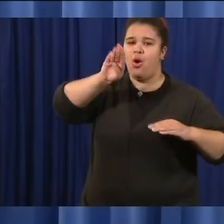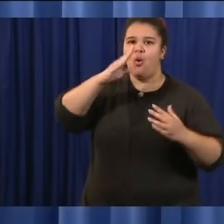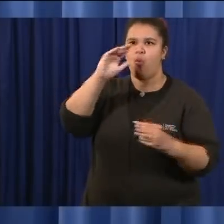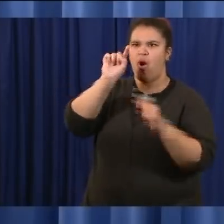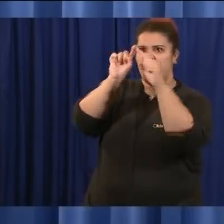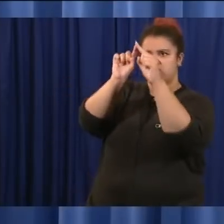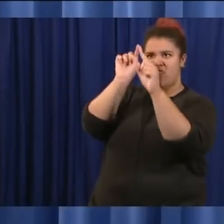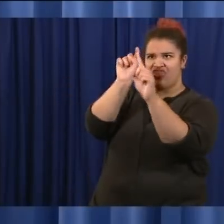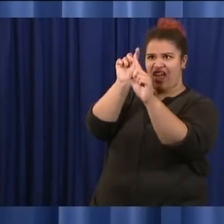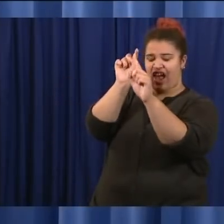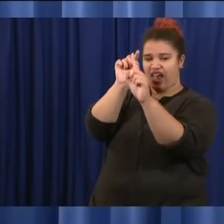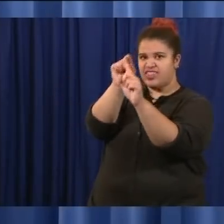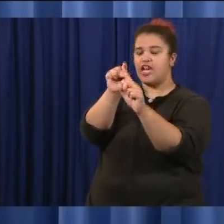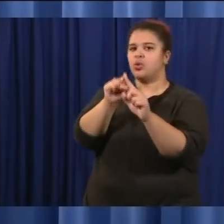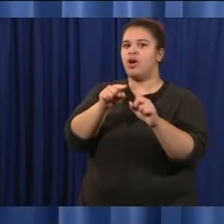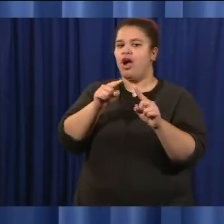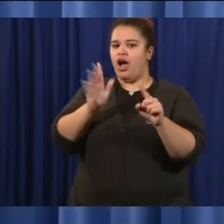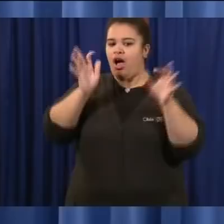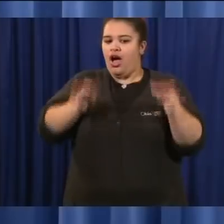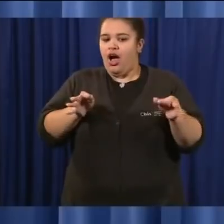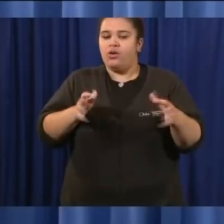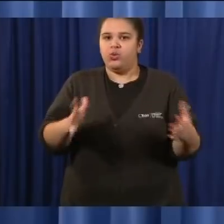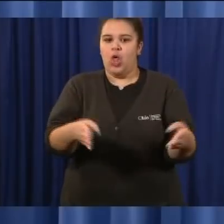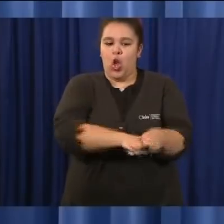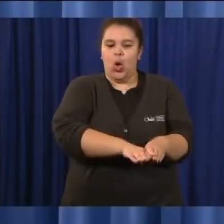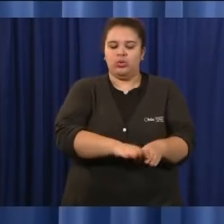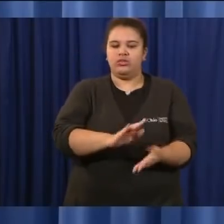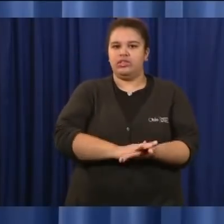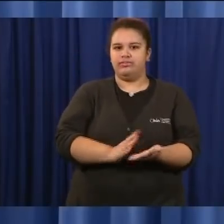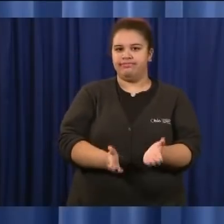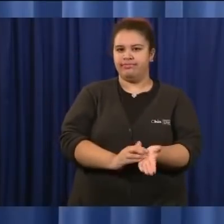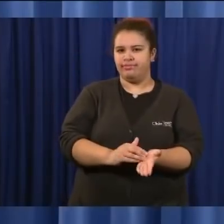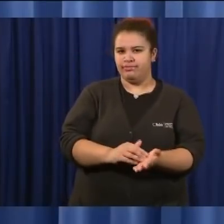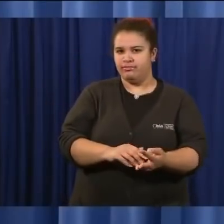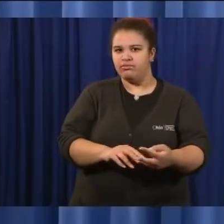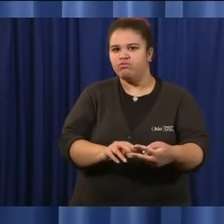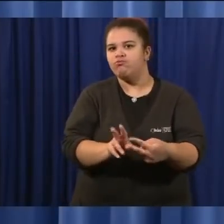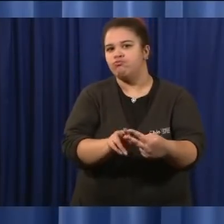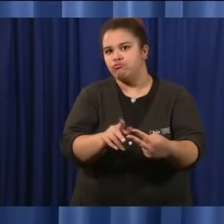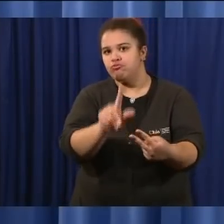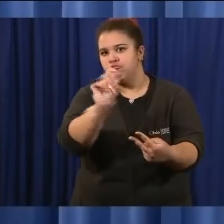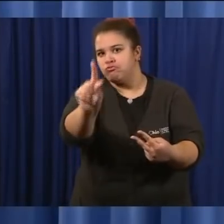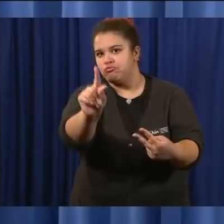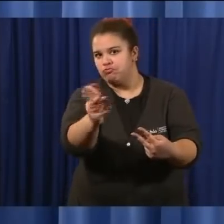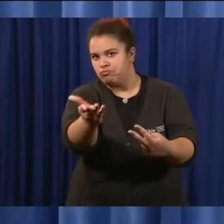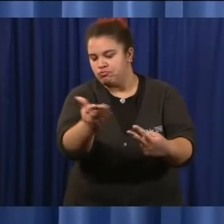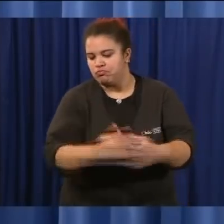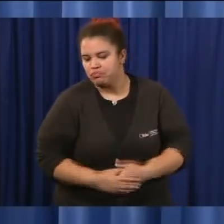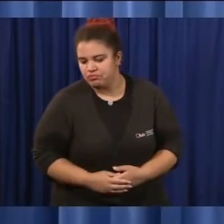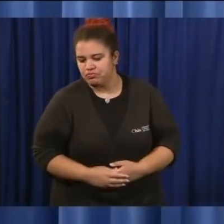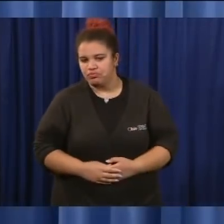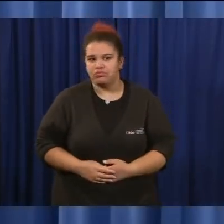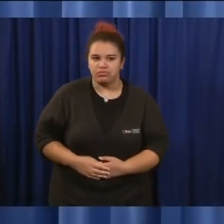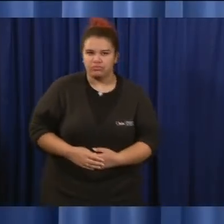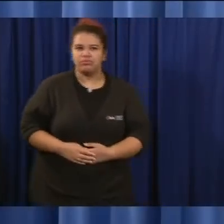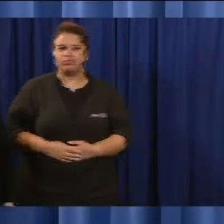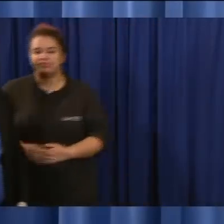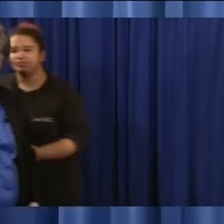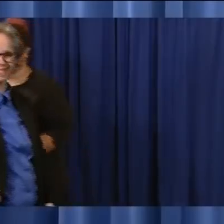Well, I can start off, and then Dr. Acton can correct me or take over here. But